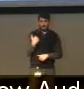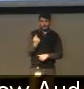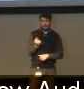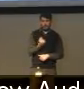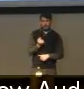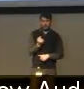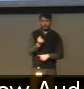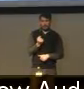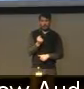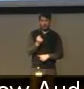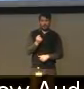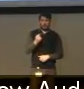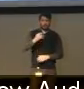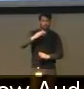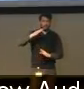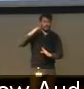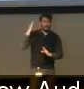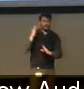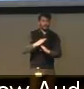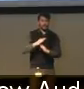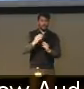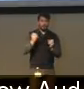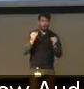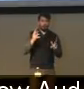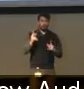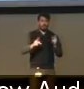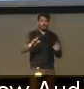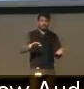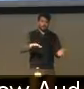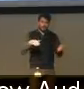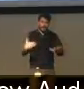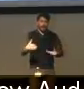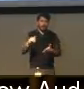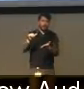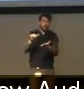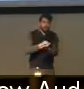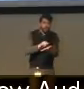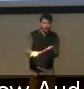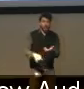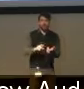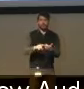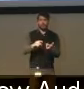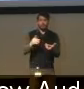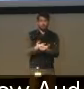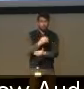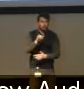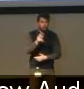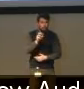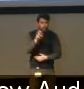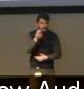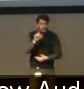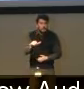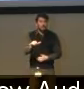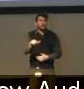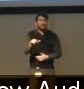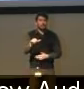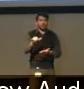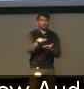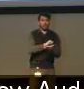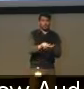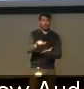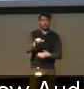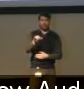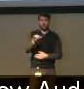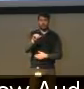the highest single day death toll in this week in New York and New Jersey, and also New York and New Jersey